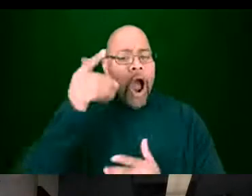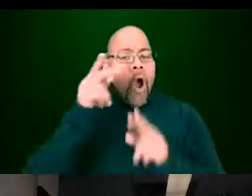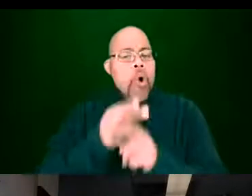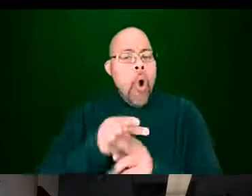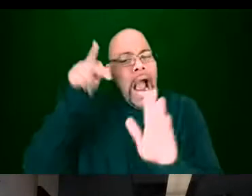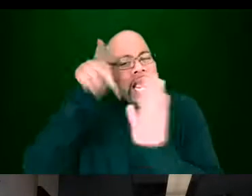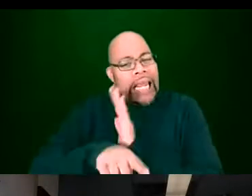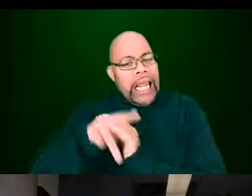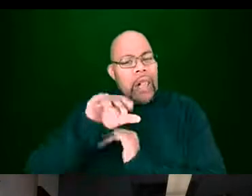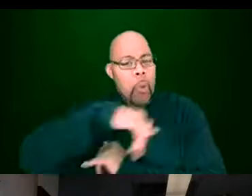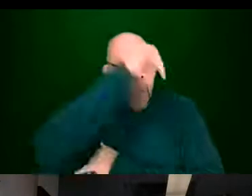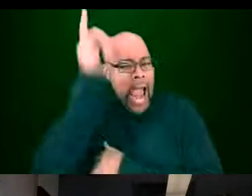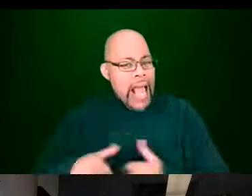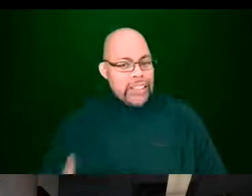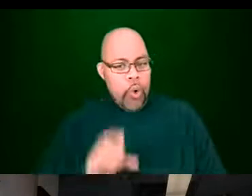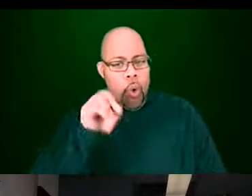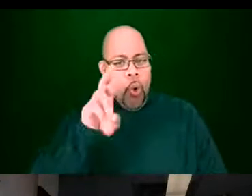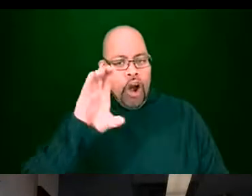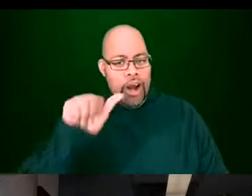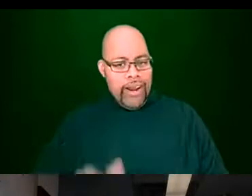killer whales? I said that yesterday.